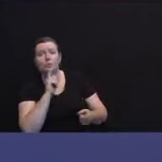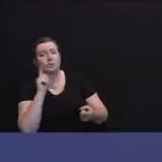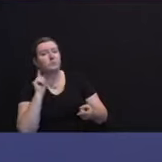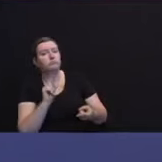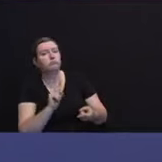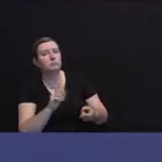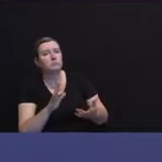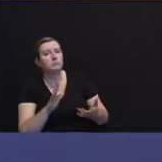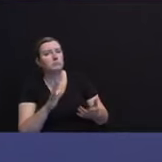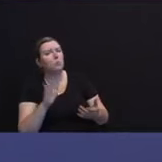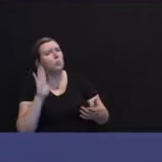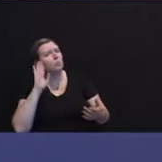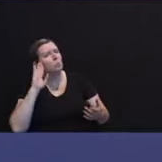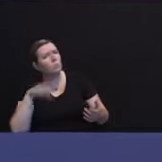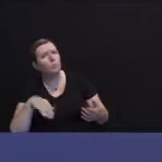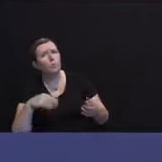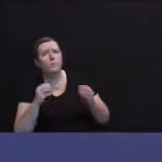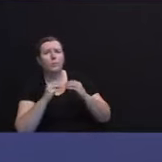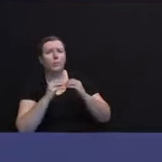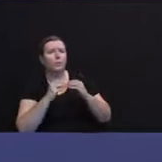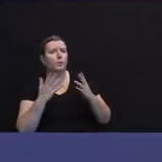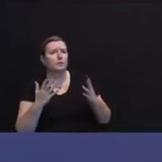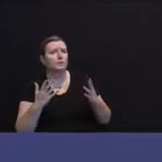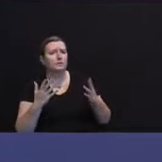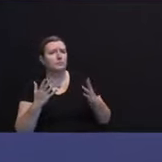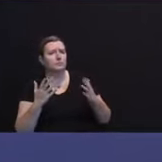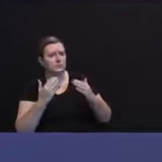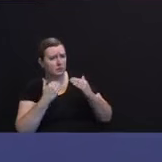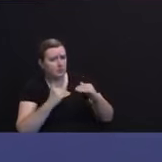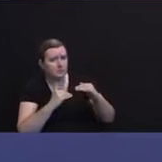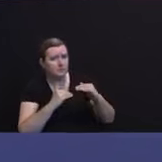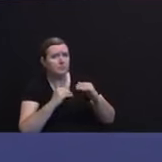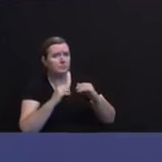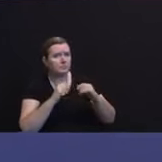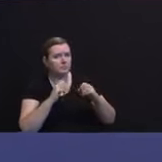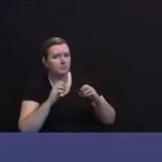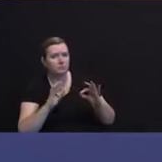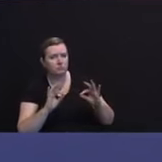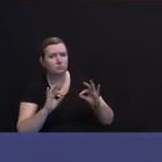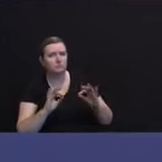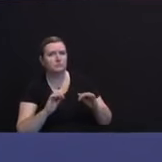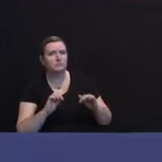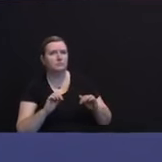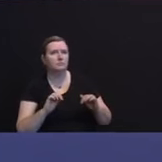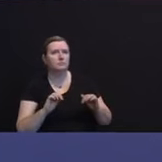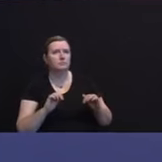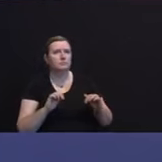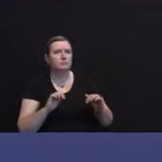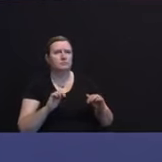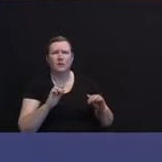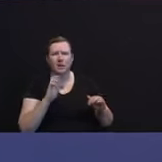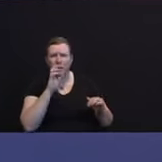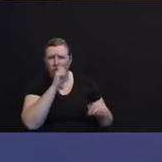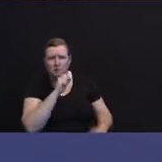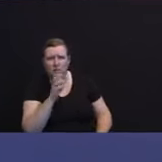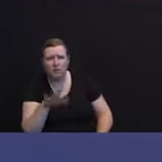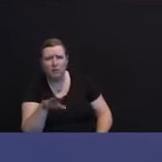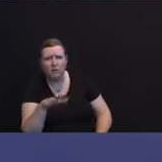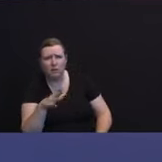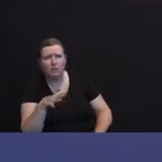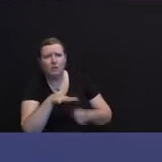So thank you. I assume it's subject paramount to a local municipal ordinance, but as a state